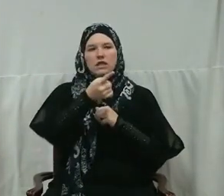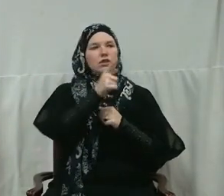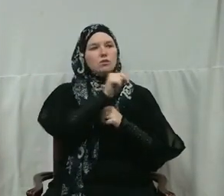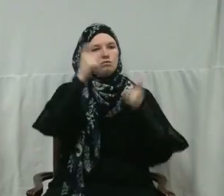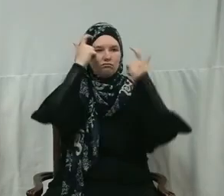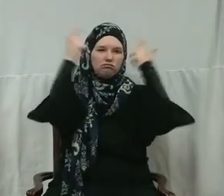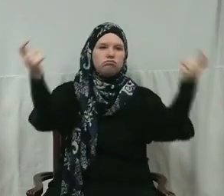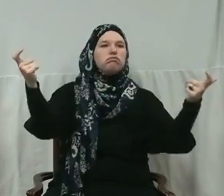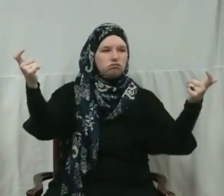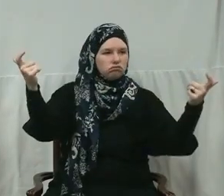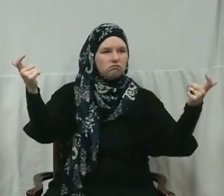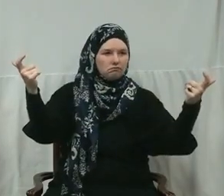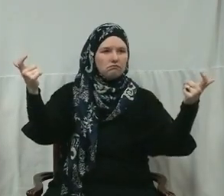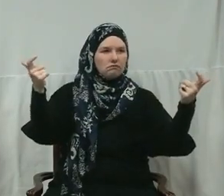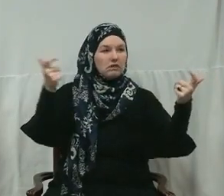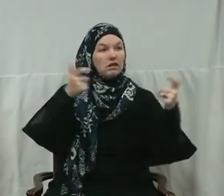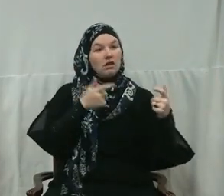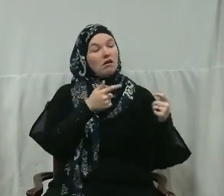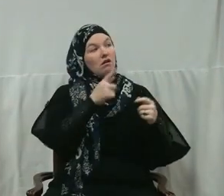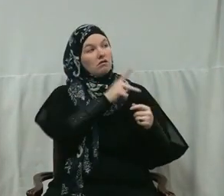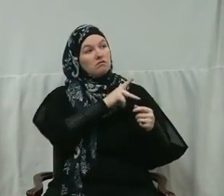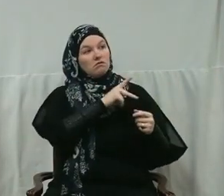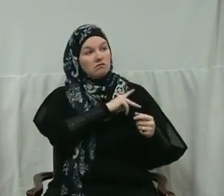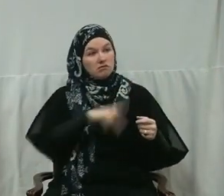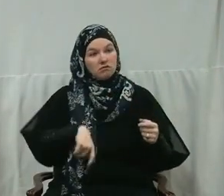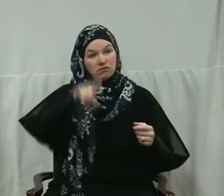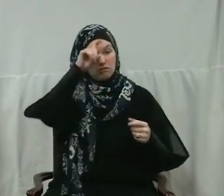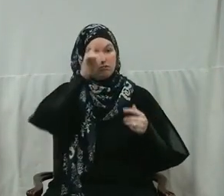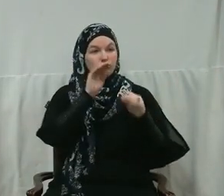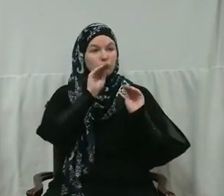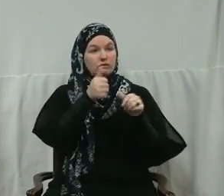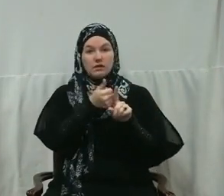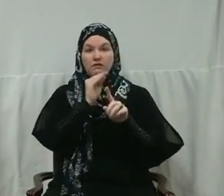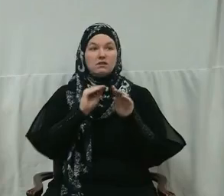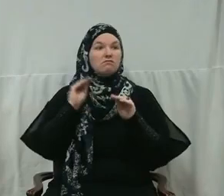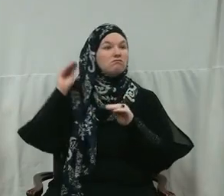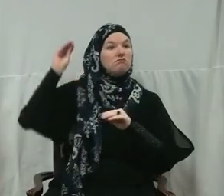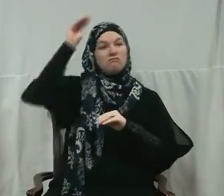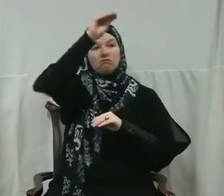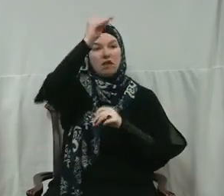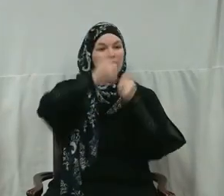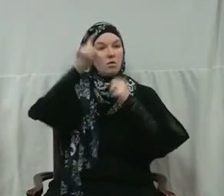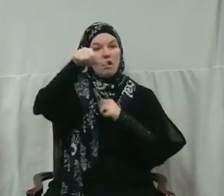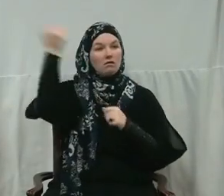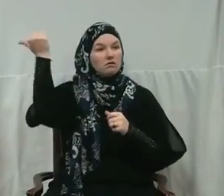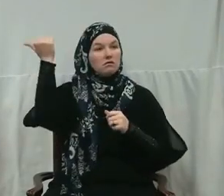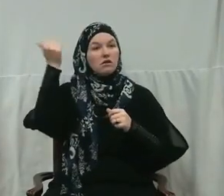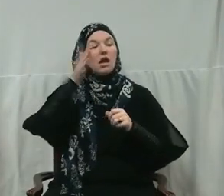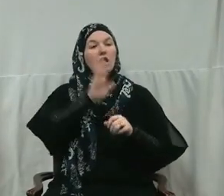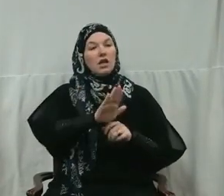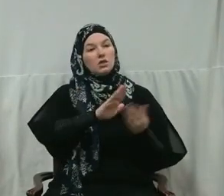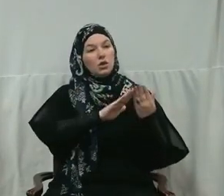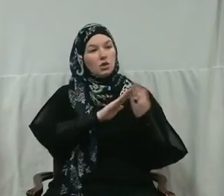arrogant. He put himself higher and above everybody else. And he made his